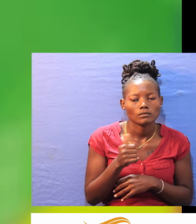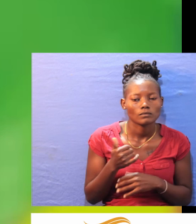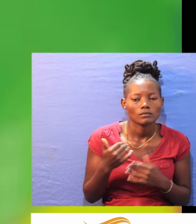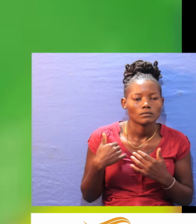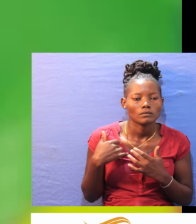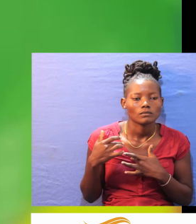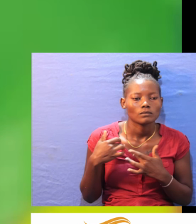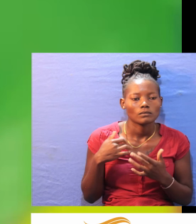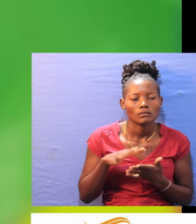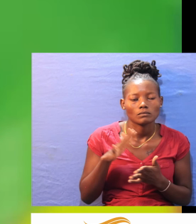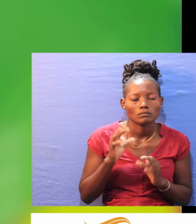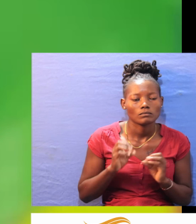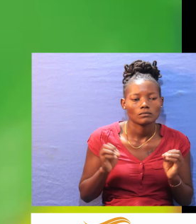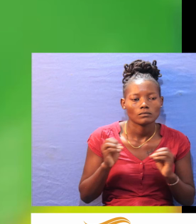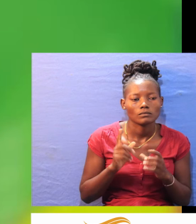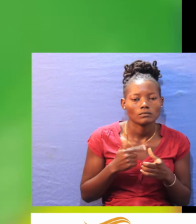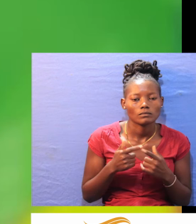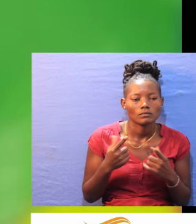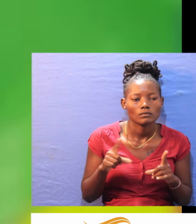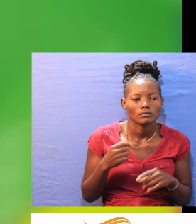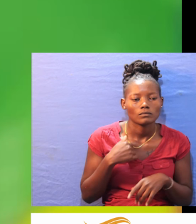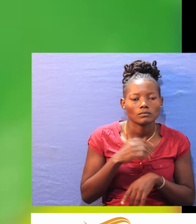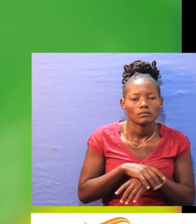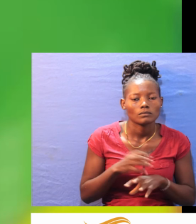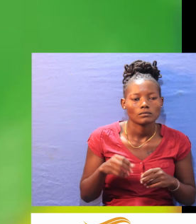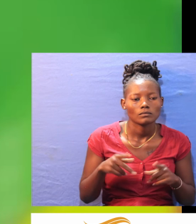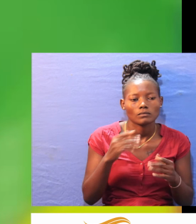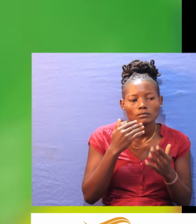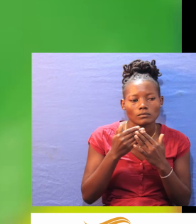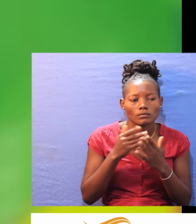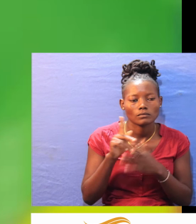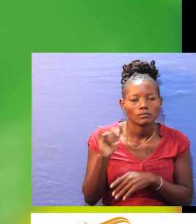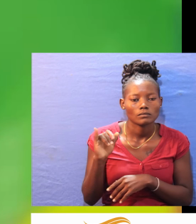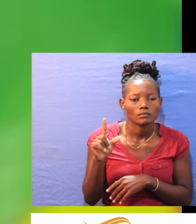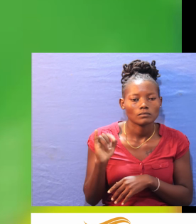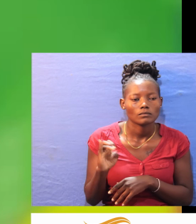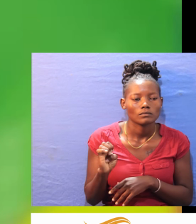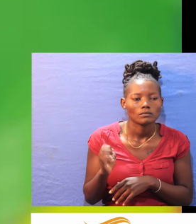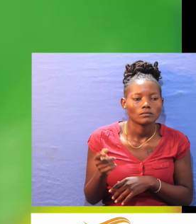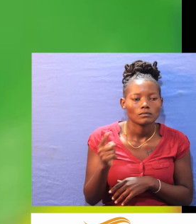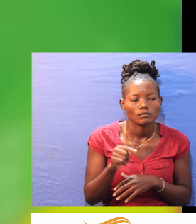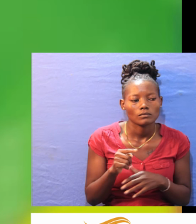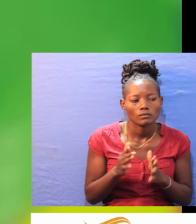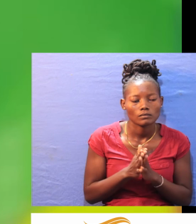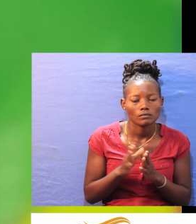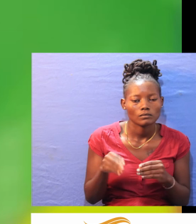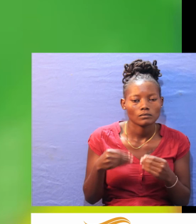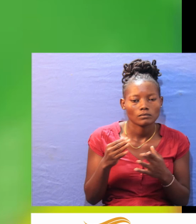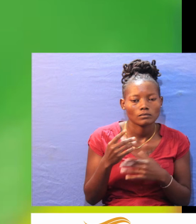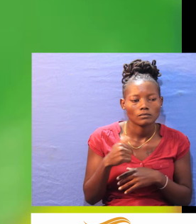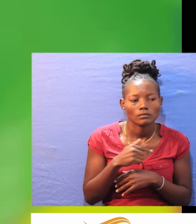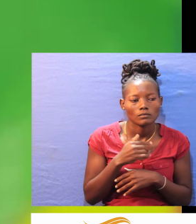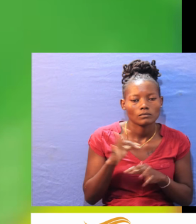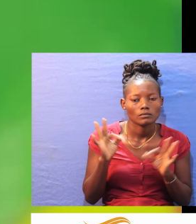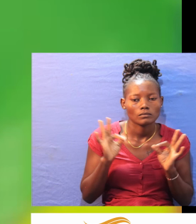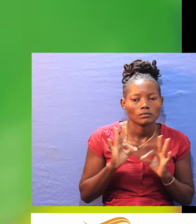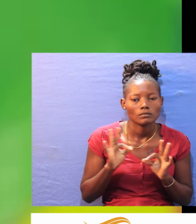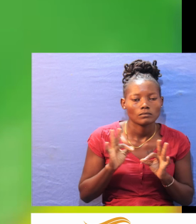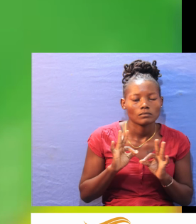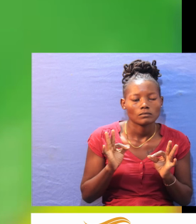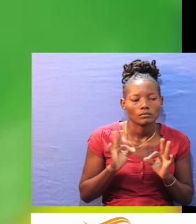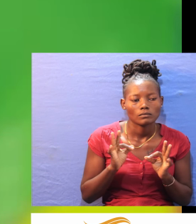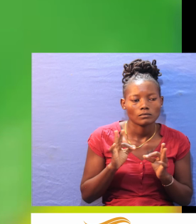concern, let me just take this opportunity to thank Kyle for availing himself and giving us this wonderful